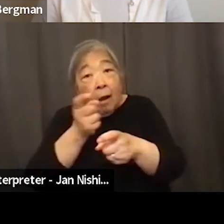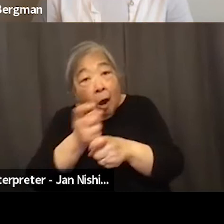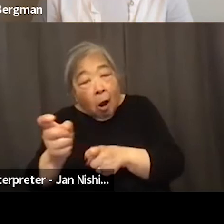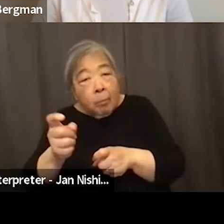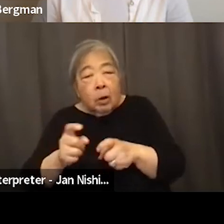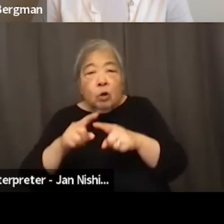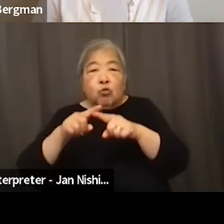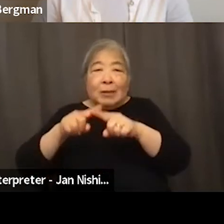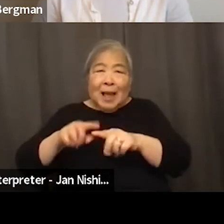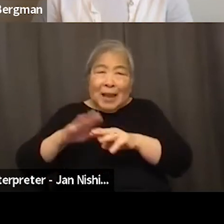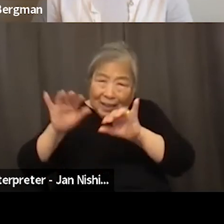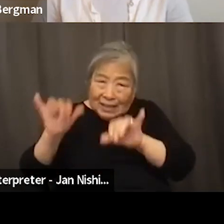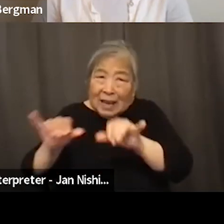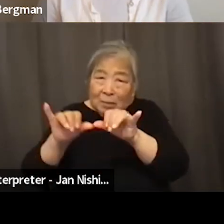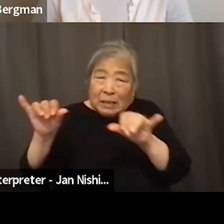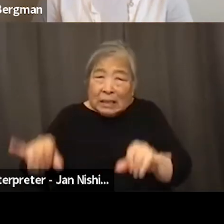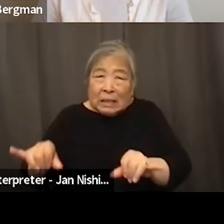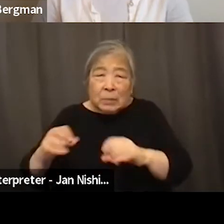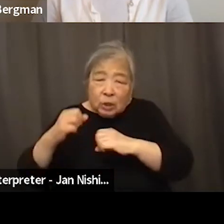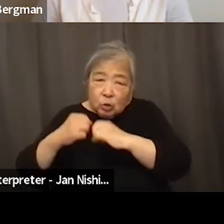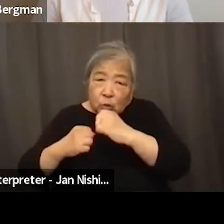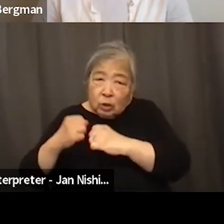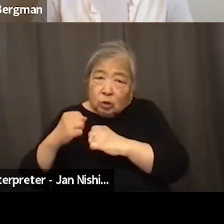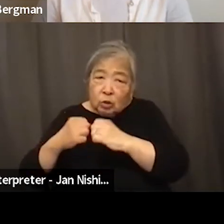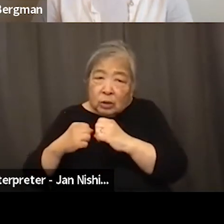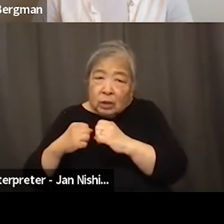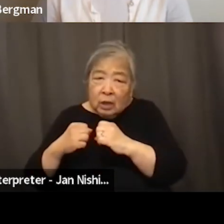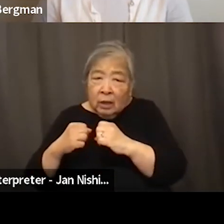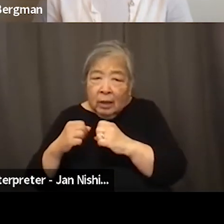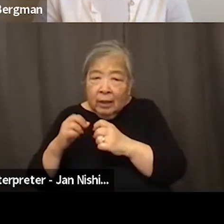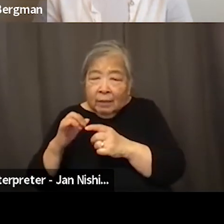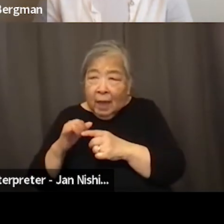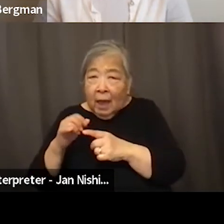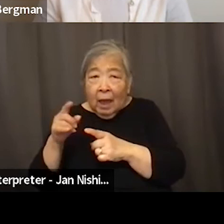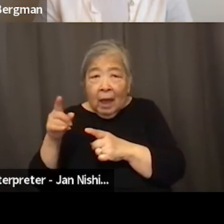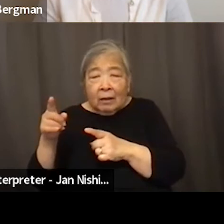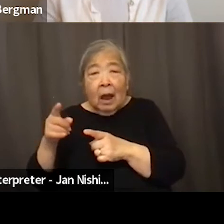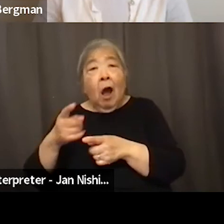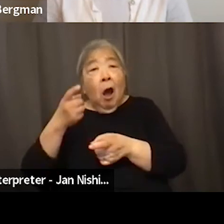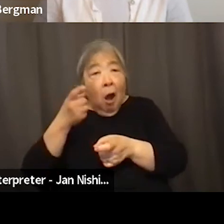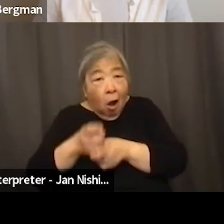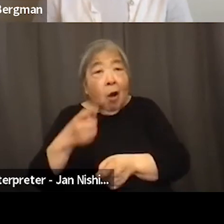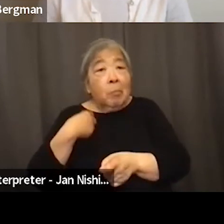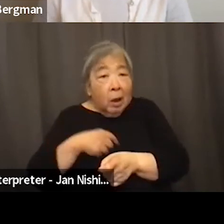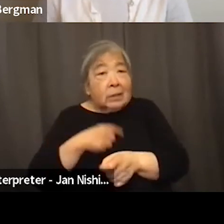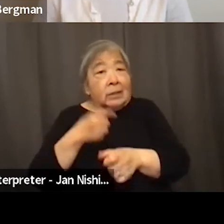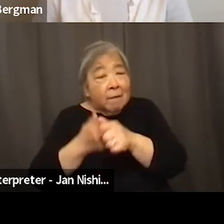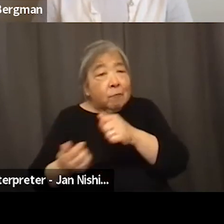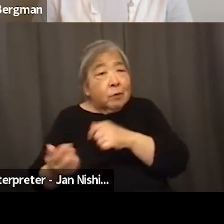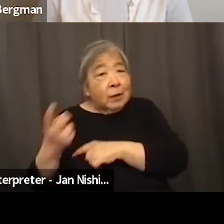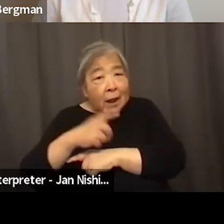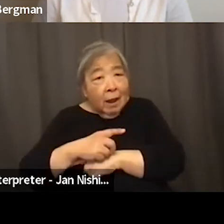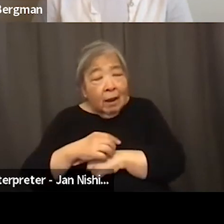relying upon the same systems and structures that death deal harm to us every day.